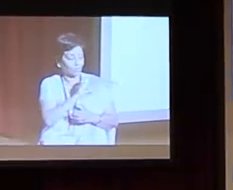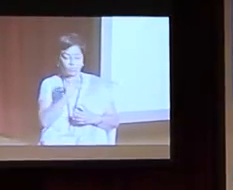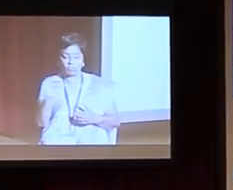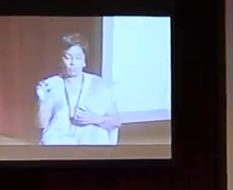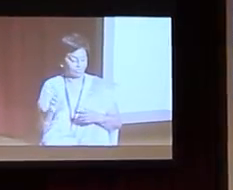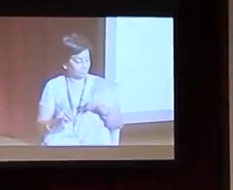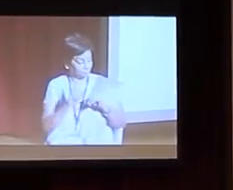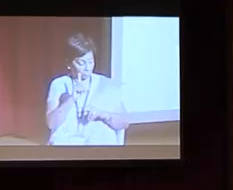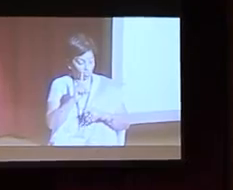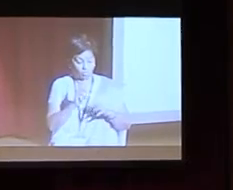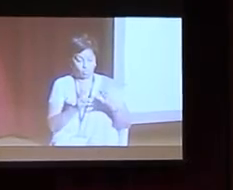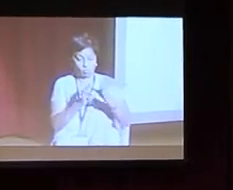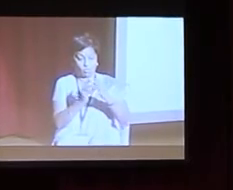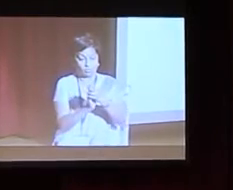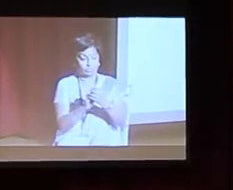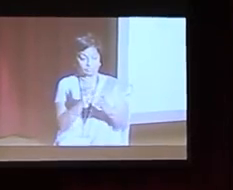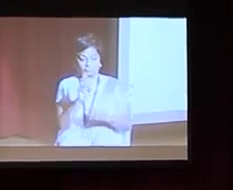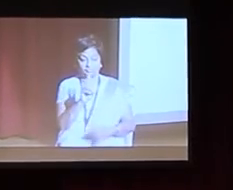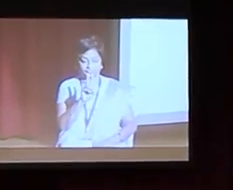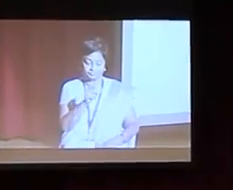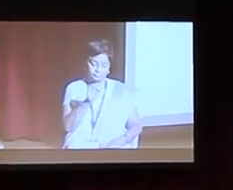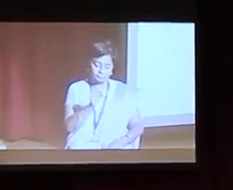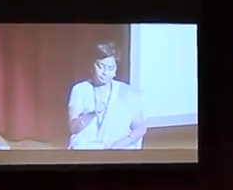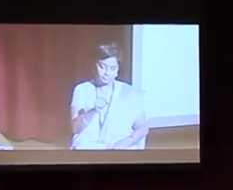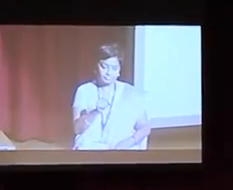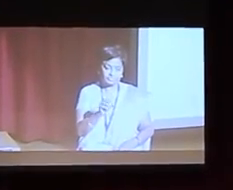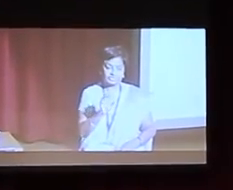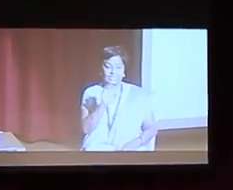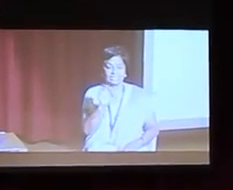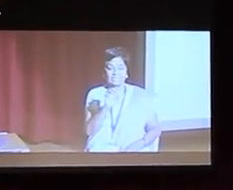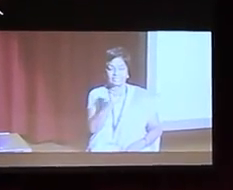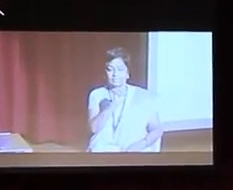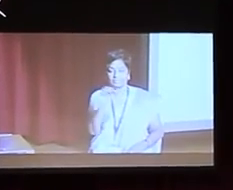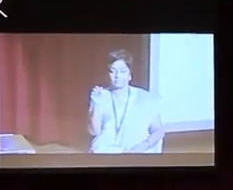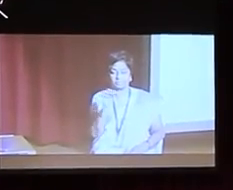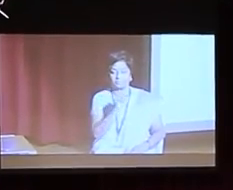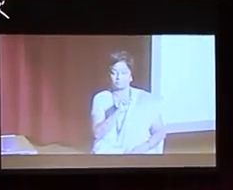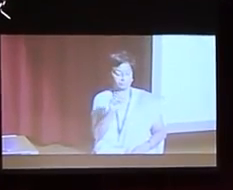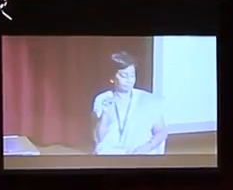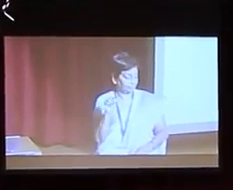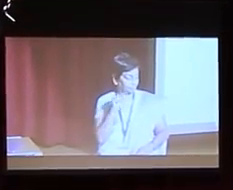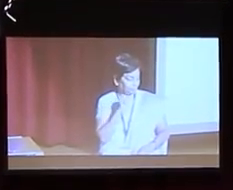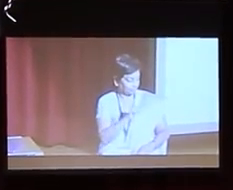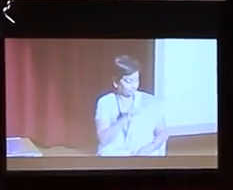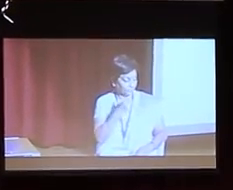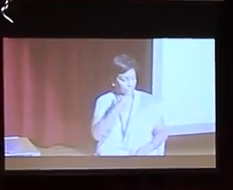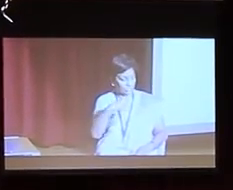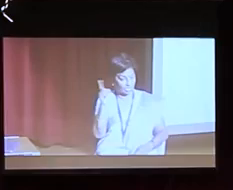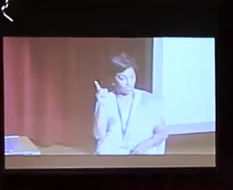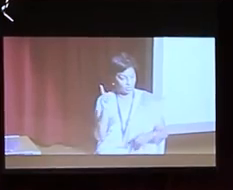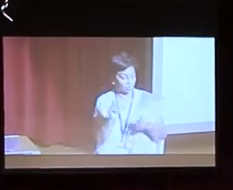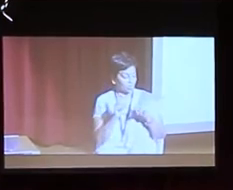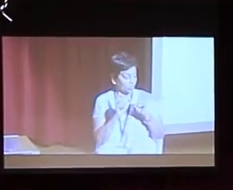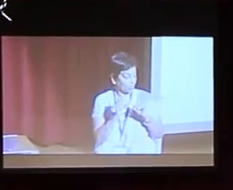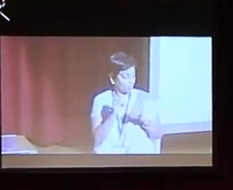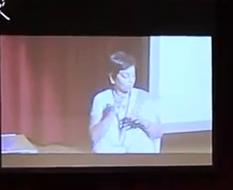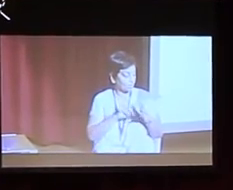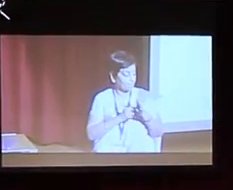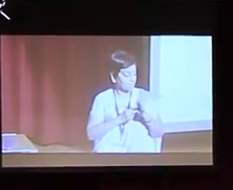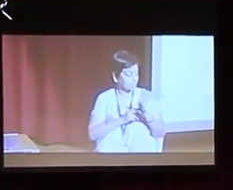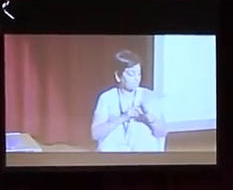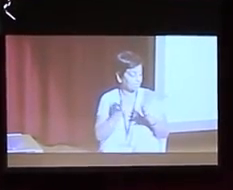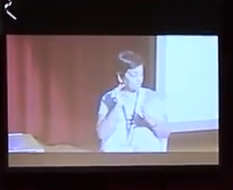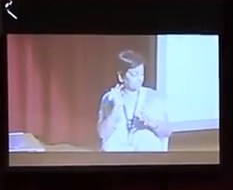one hand of the person exploring graphics, preventing use of both hands which is the correct way of reading